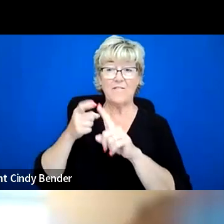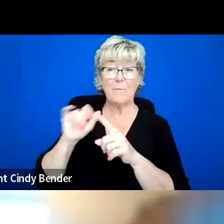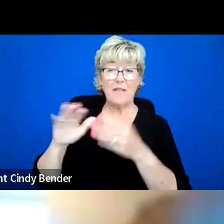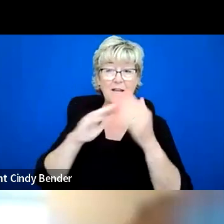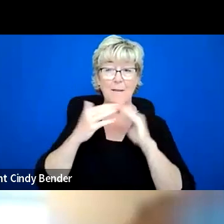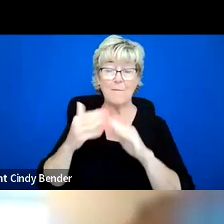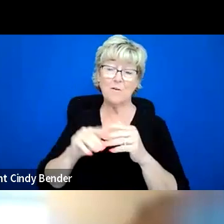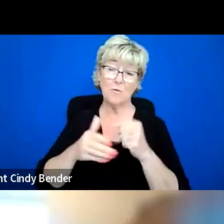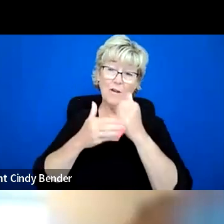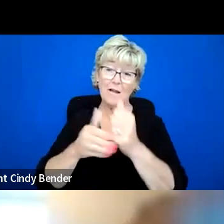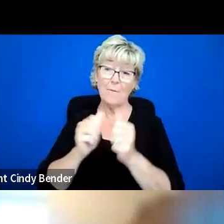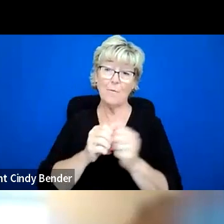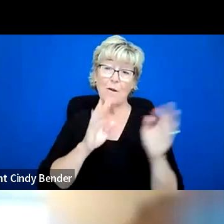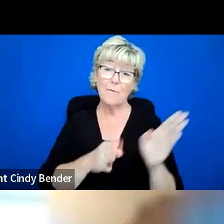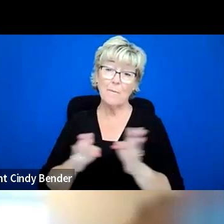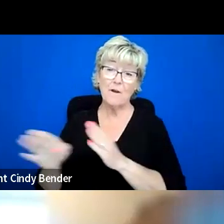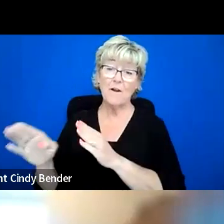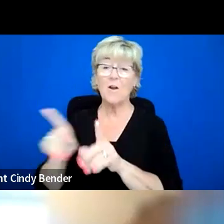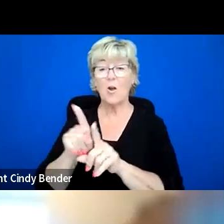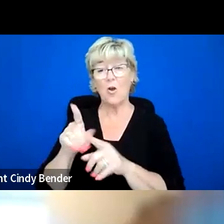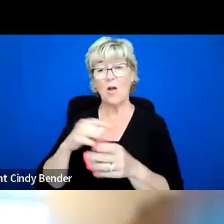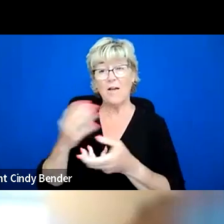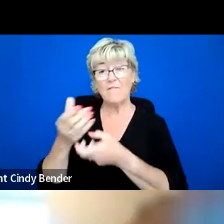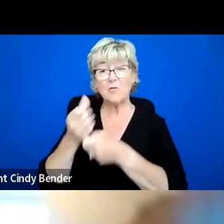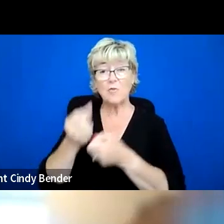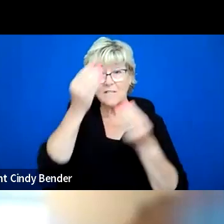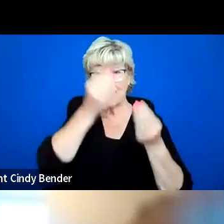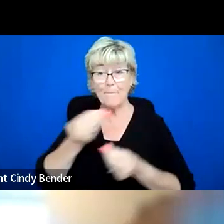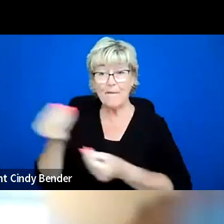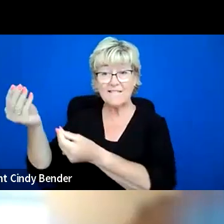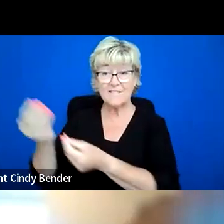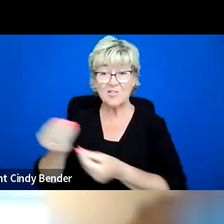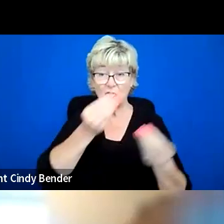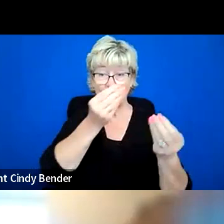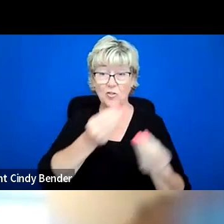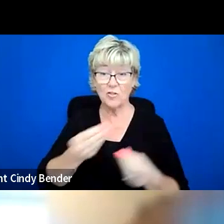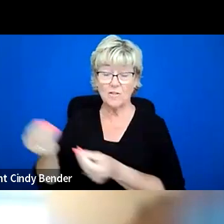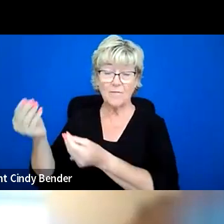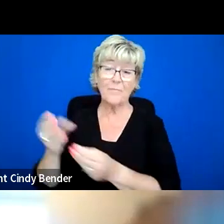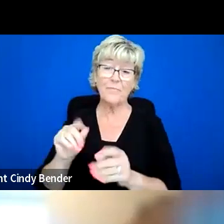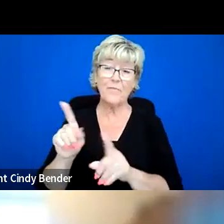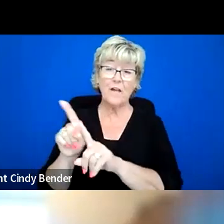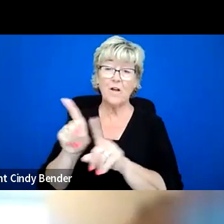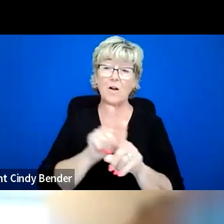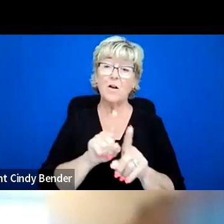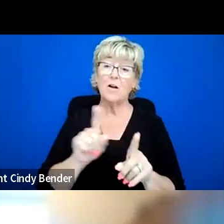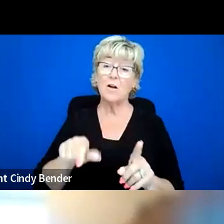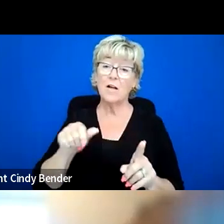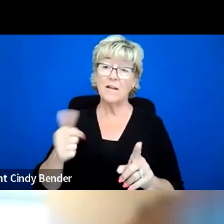to help you with preparing and also having that trusted messenger. And also